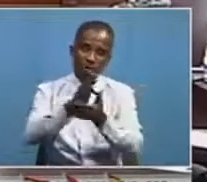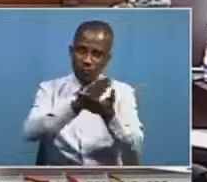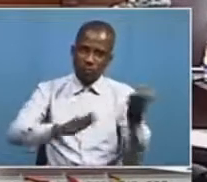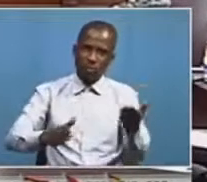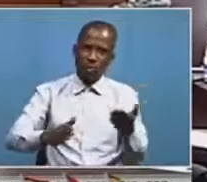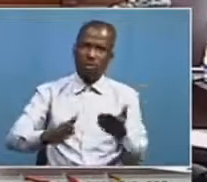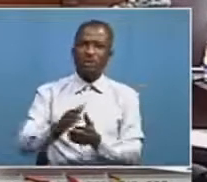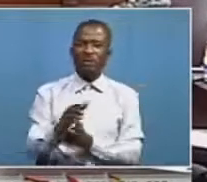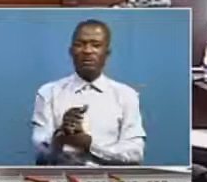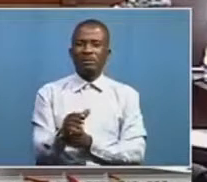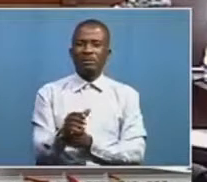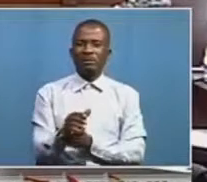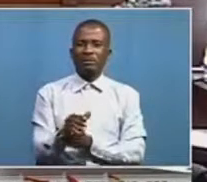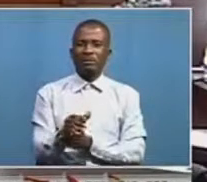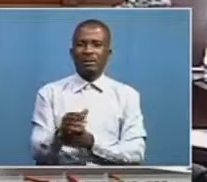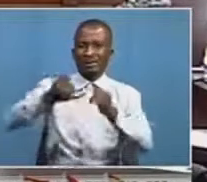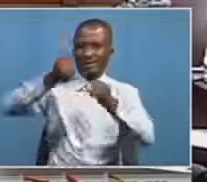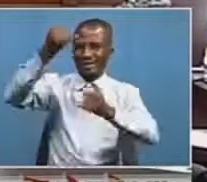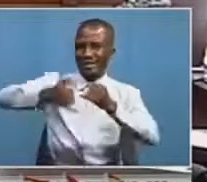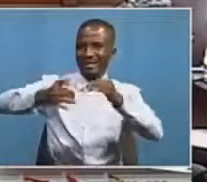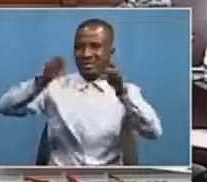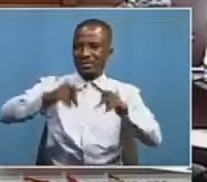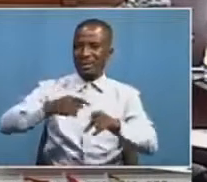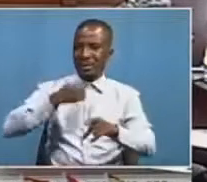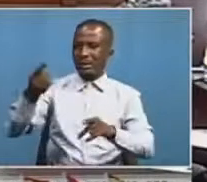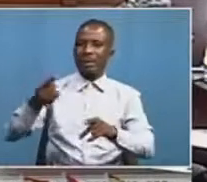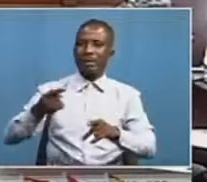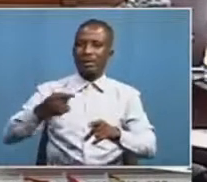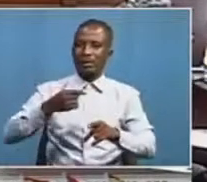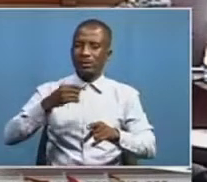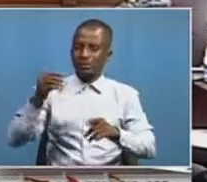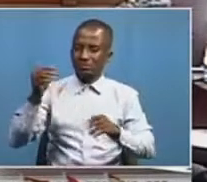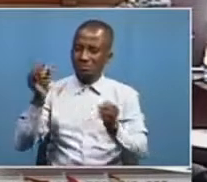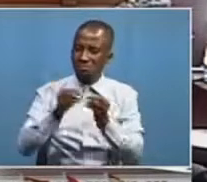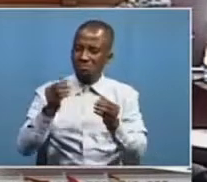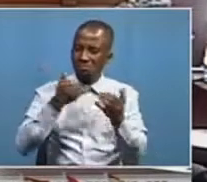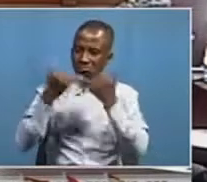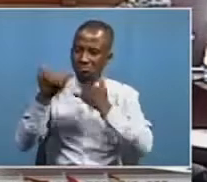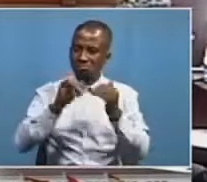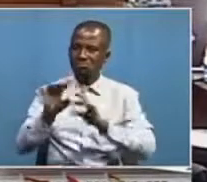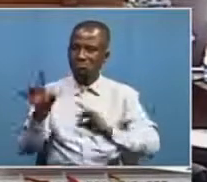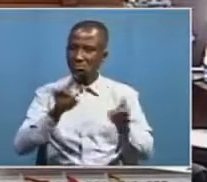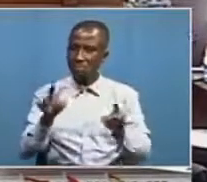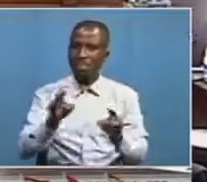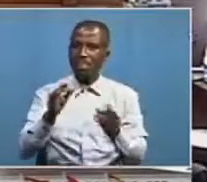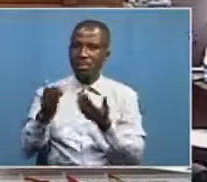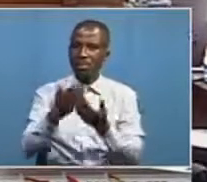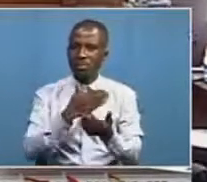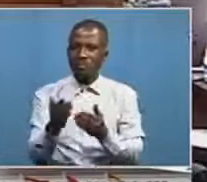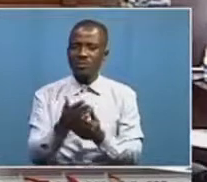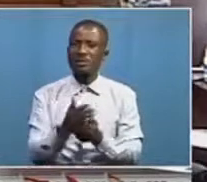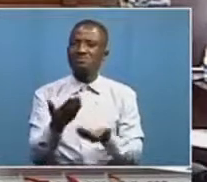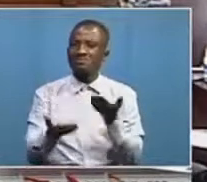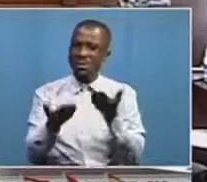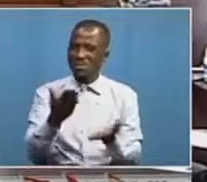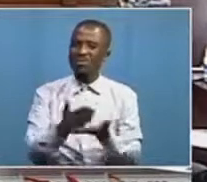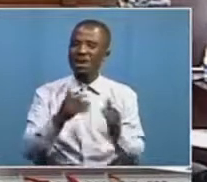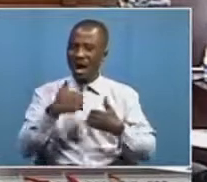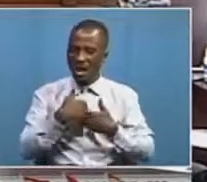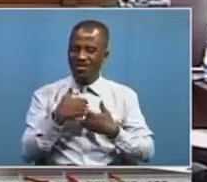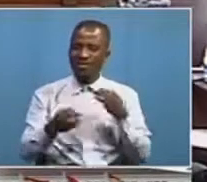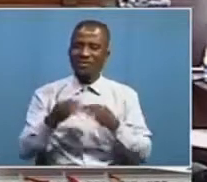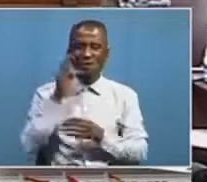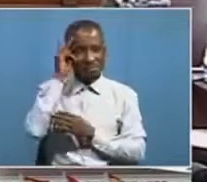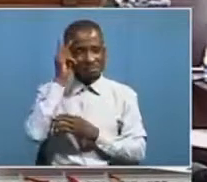particularly PW3, cannot turn around to talk of irregularities in the said forms. Their testimonies would have carried some little weight if the